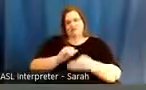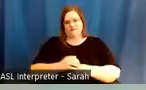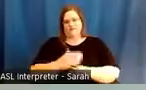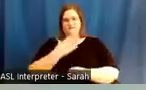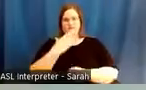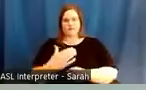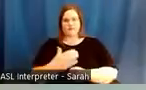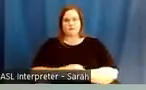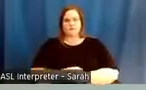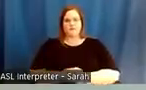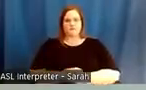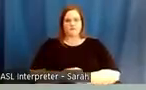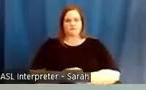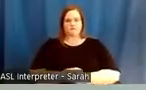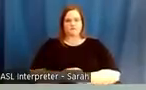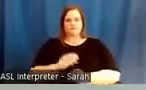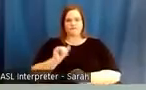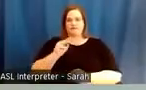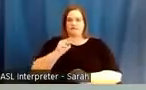Thank you.